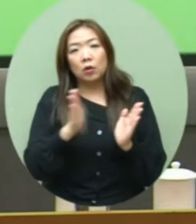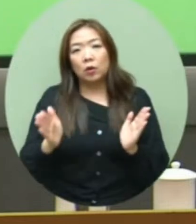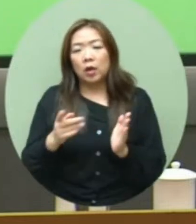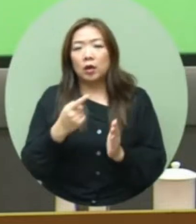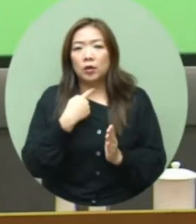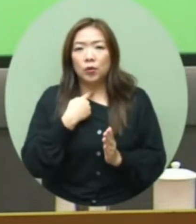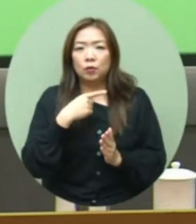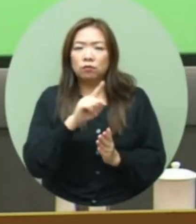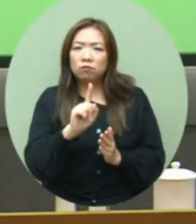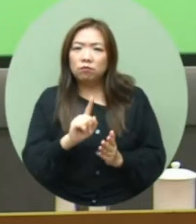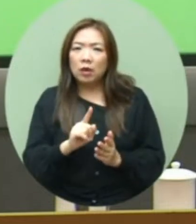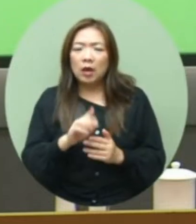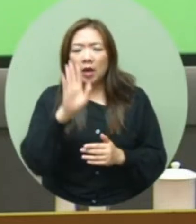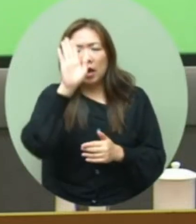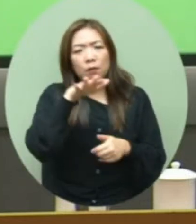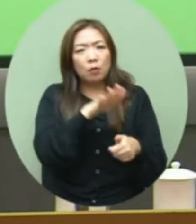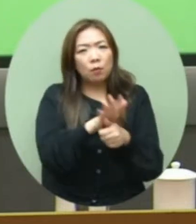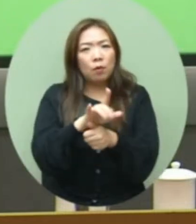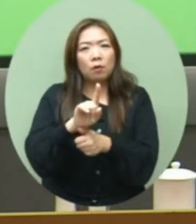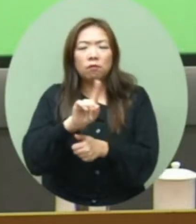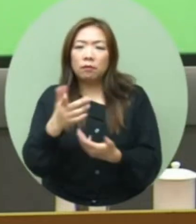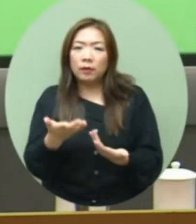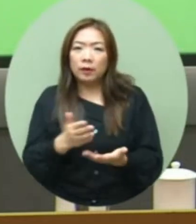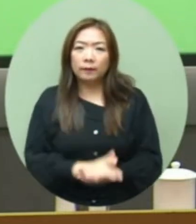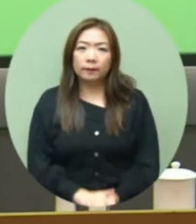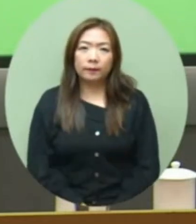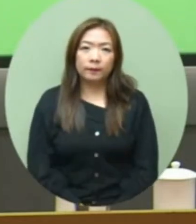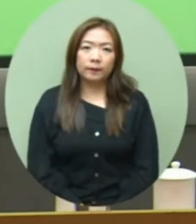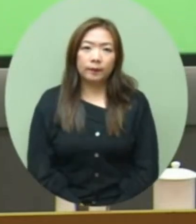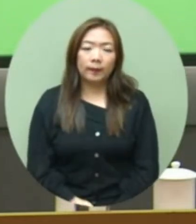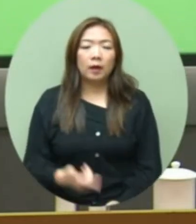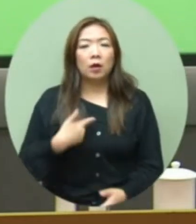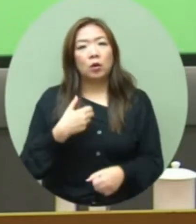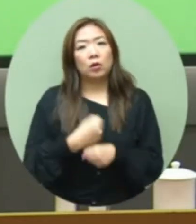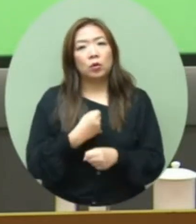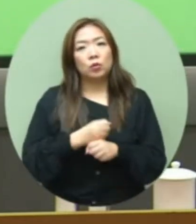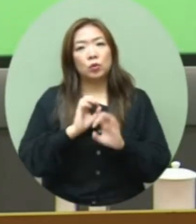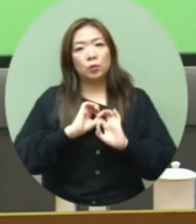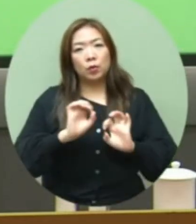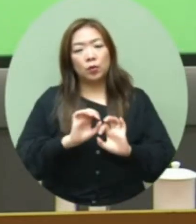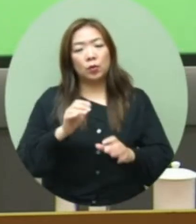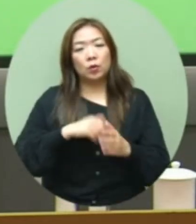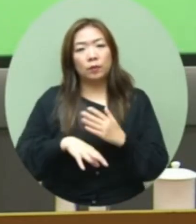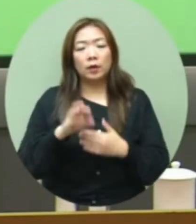we have struck a balance. We want stimulus.